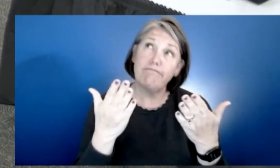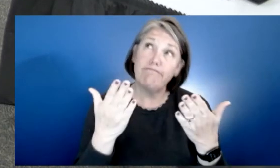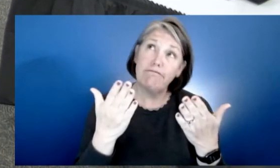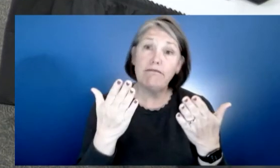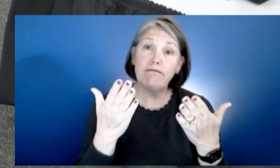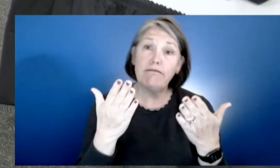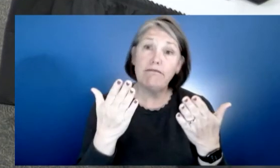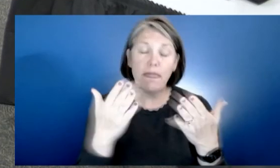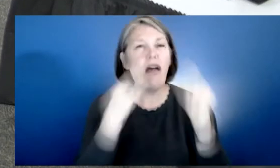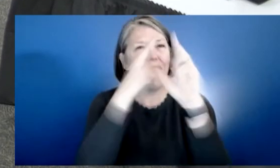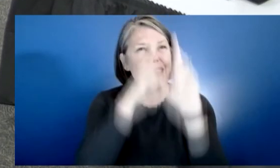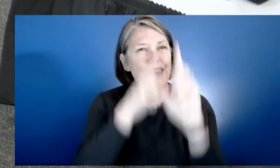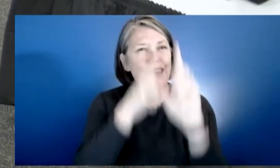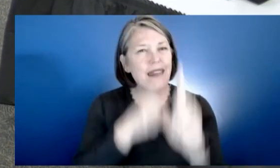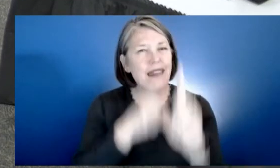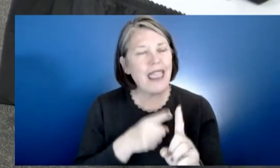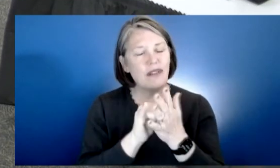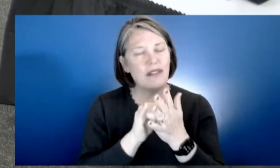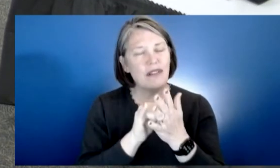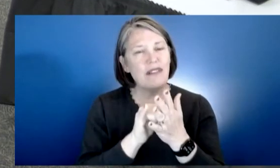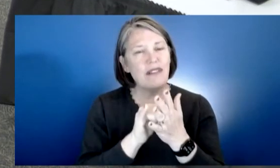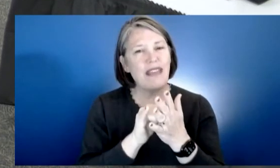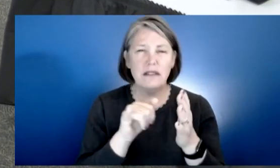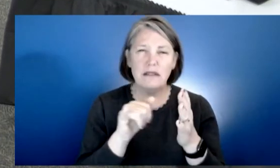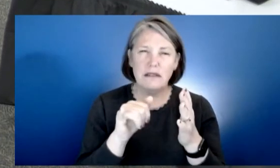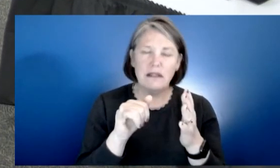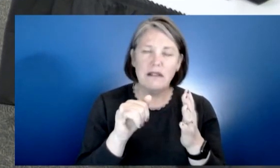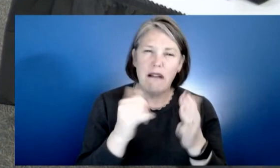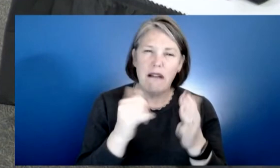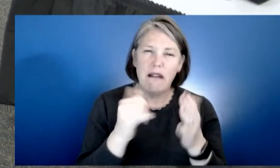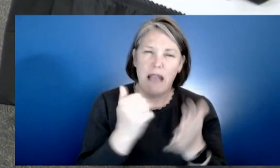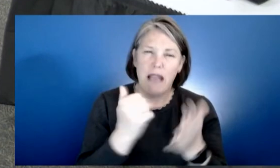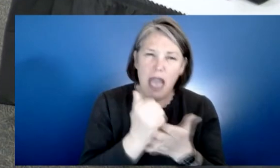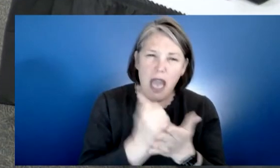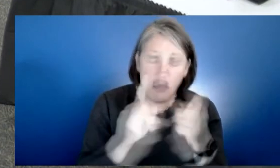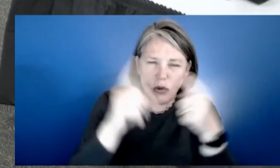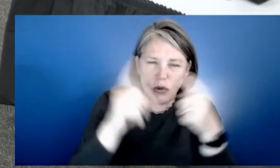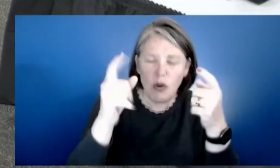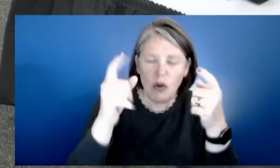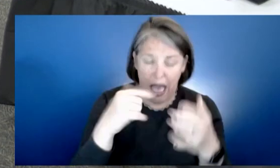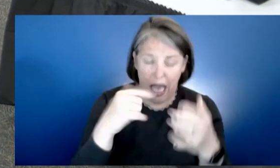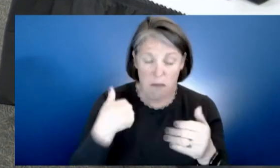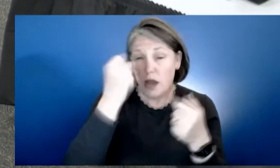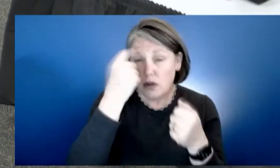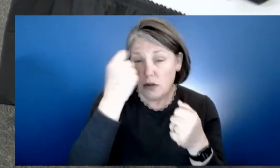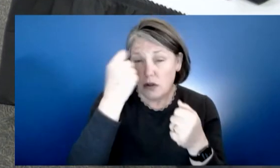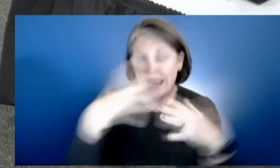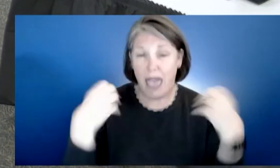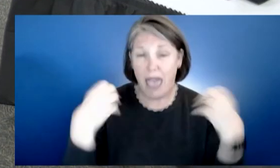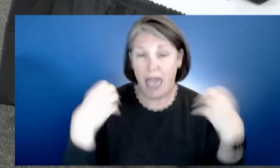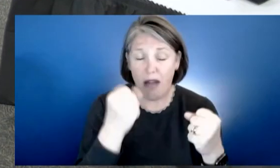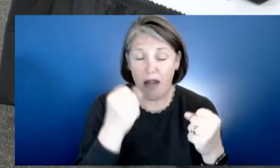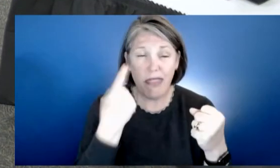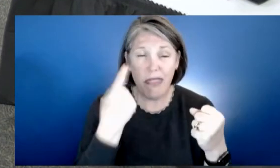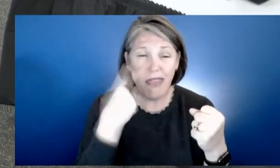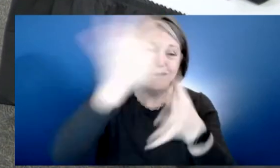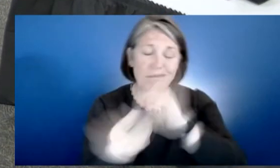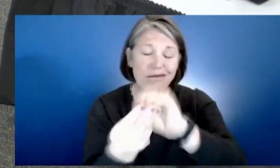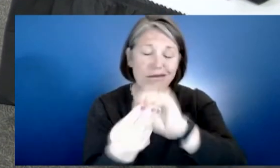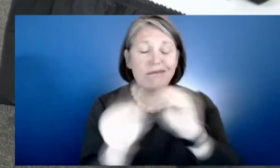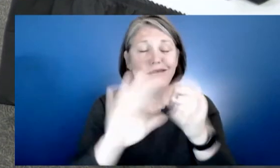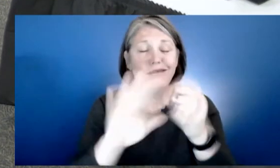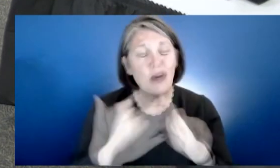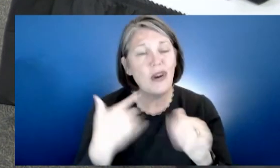health indicators at the community or population level to understand the health of the community. For us, because we've chosen to frame